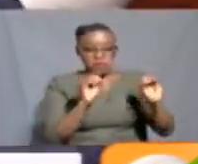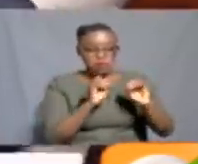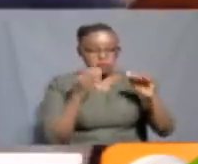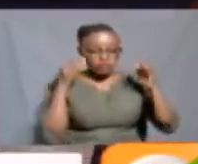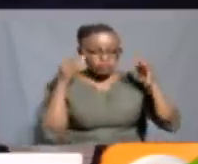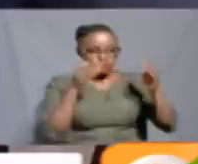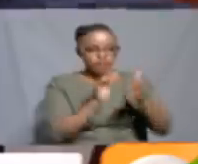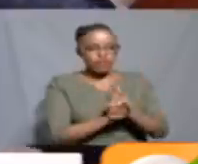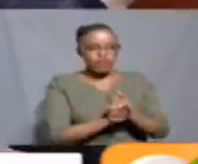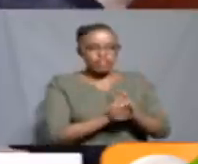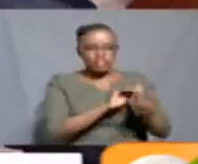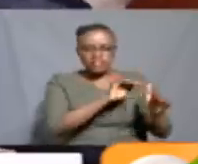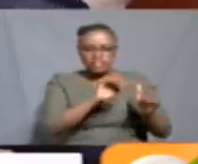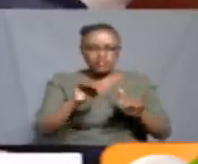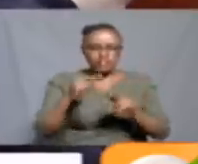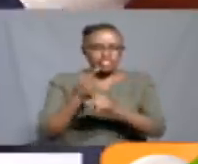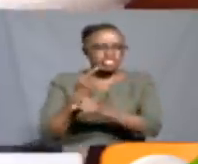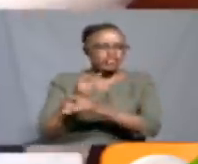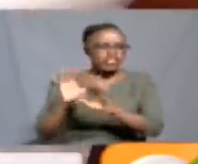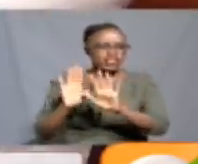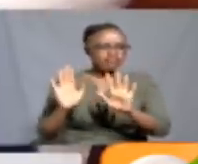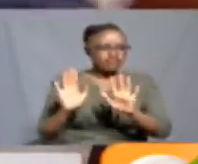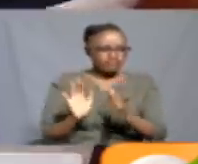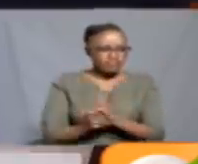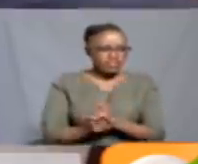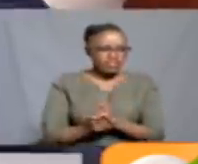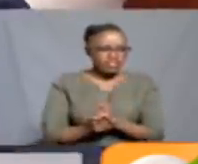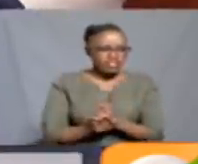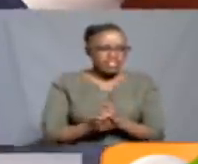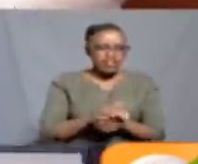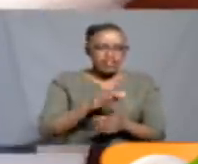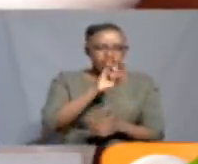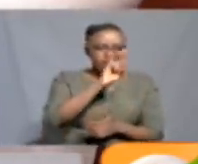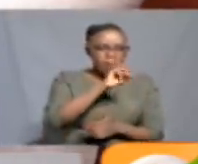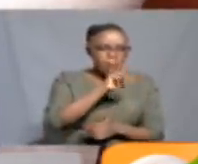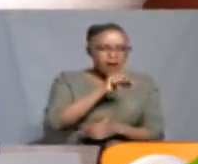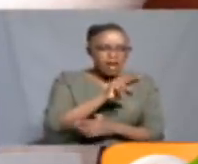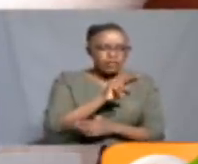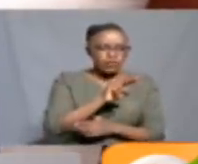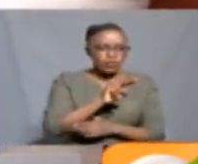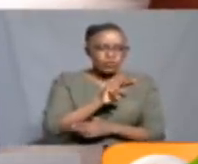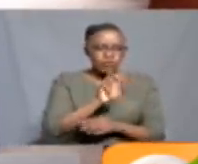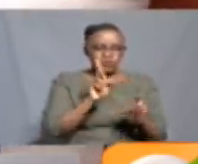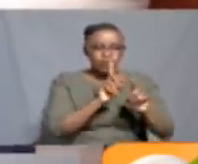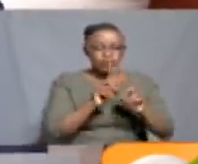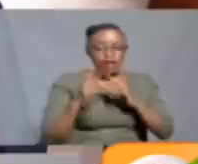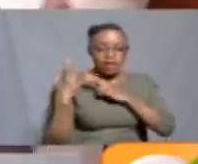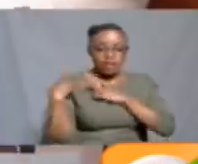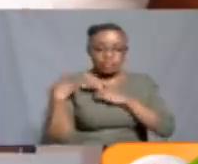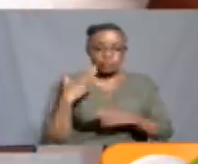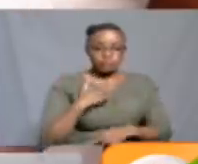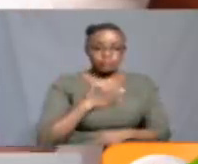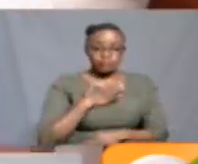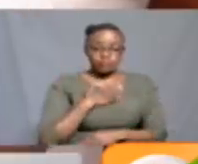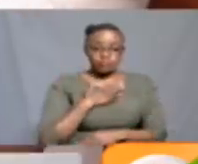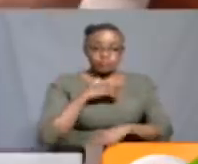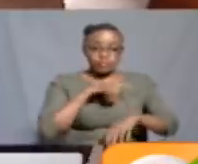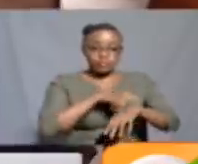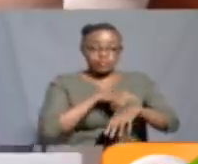cabinet, not the Gasarkali, not Manu Chandaria. It's our responsibility. The minute we